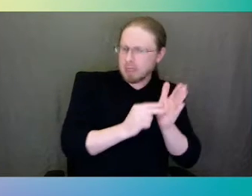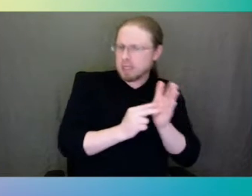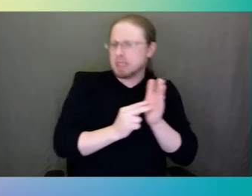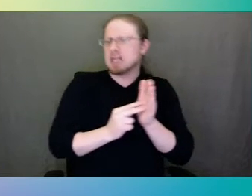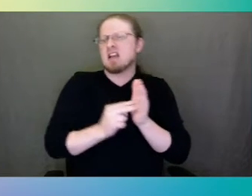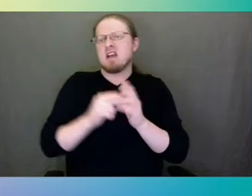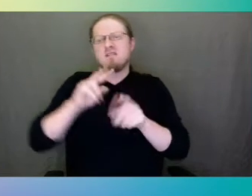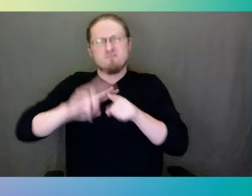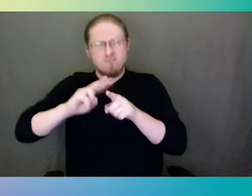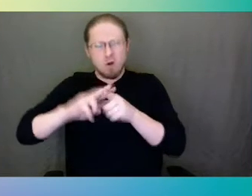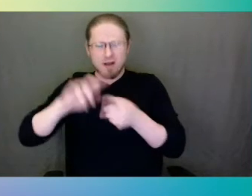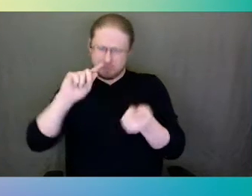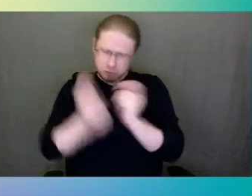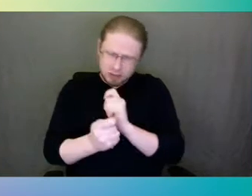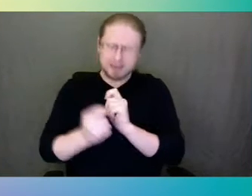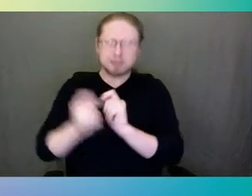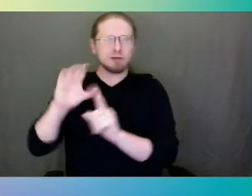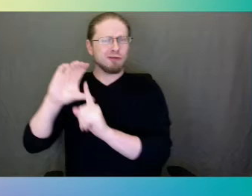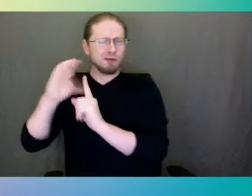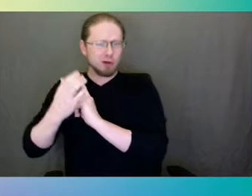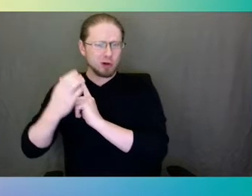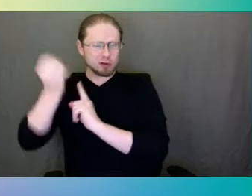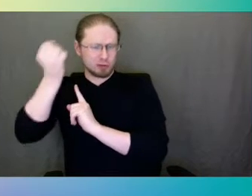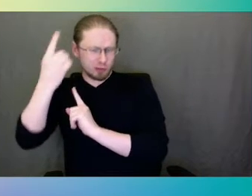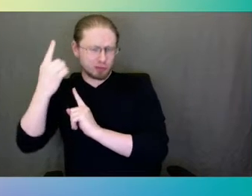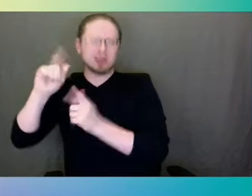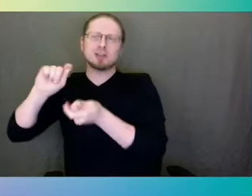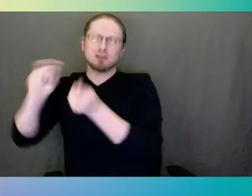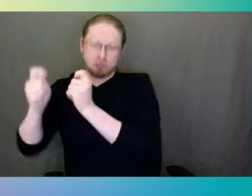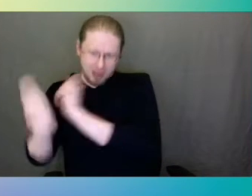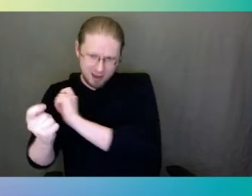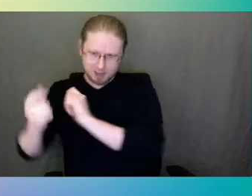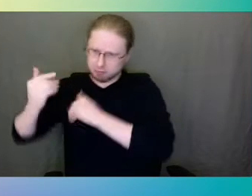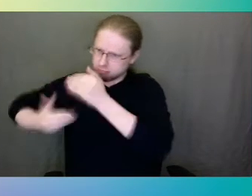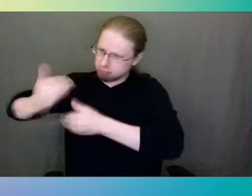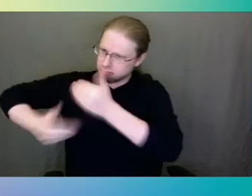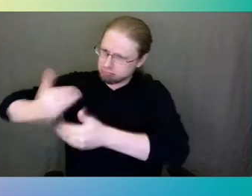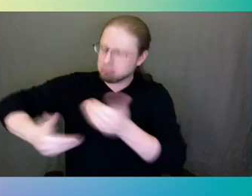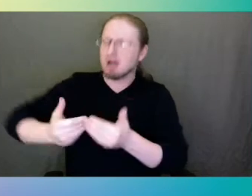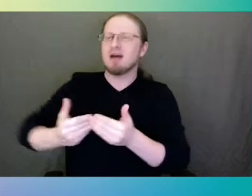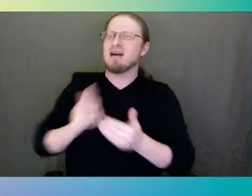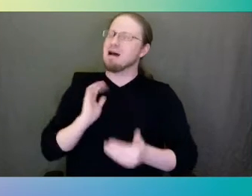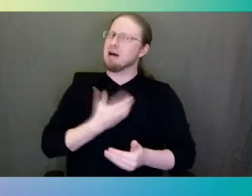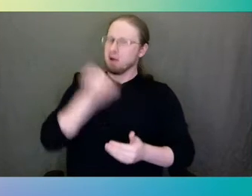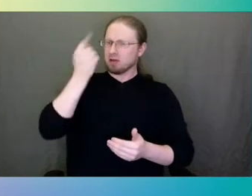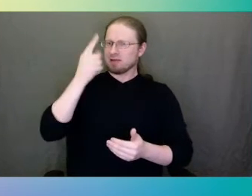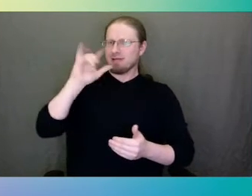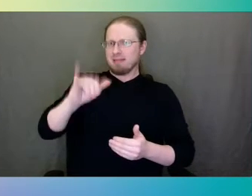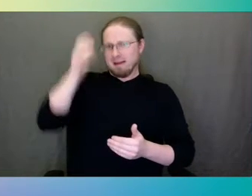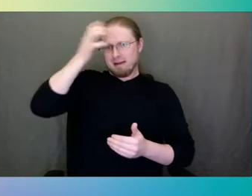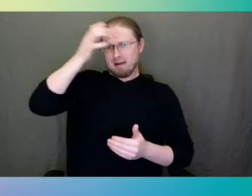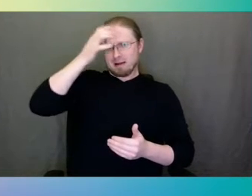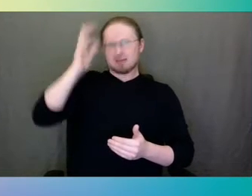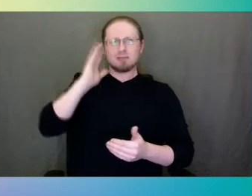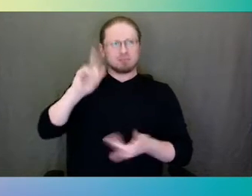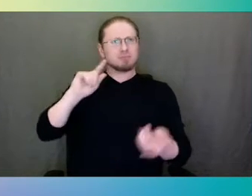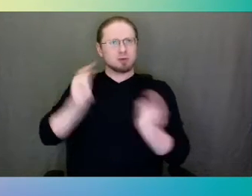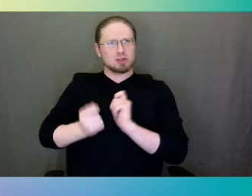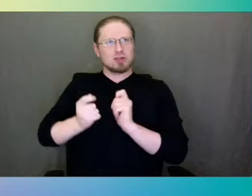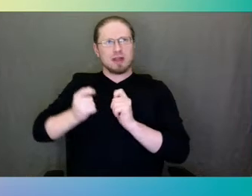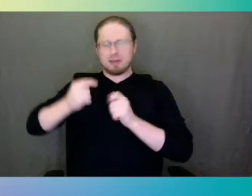over time, and our understanding of various concepts change over time. Dictionaries did not exist